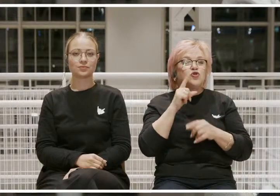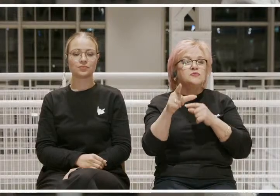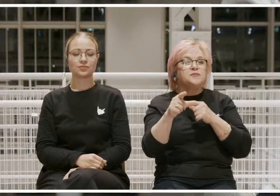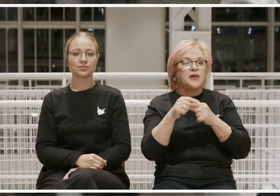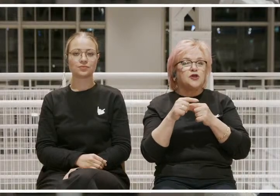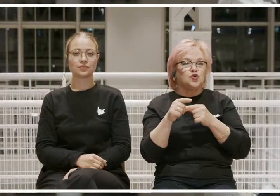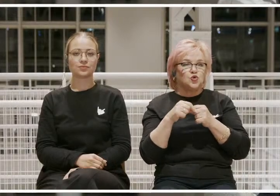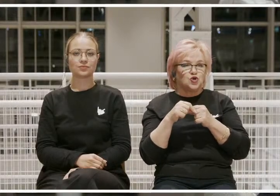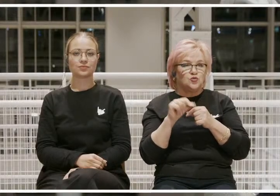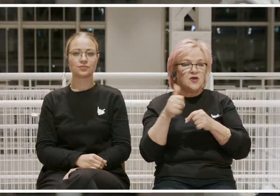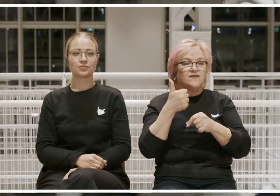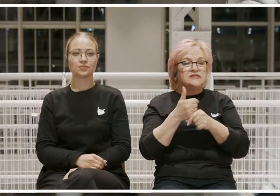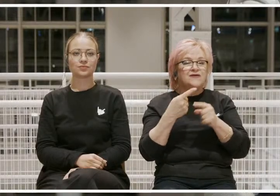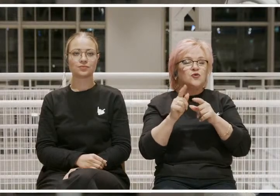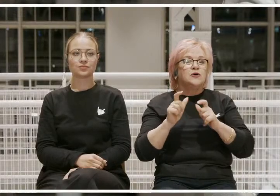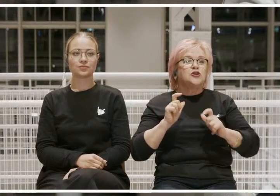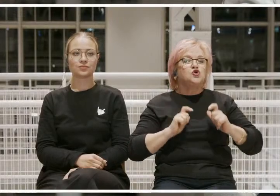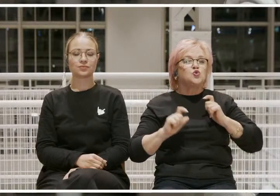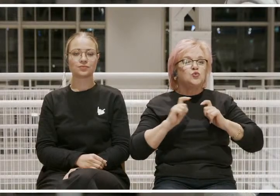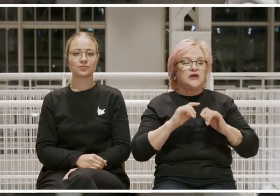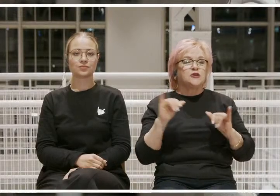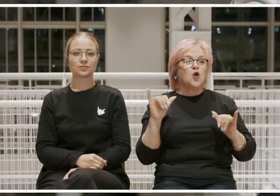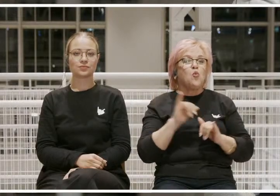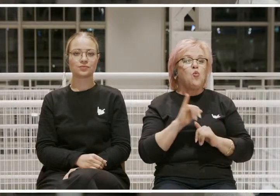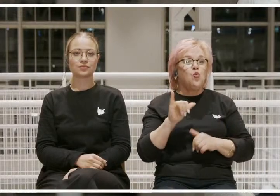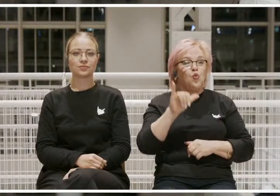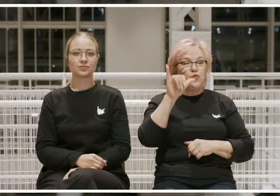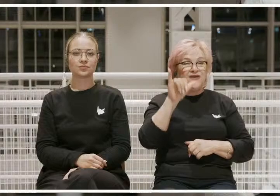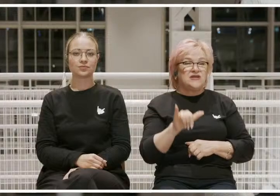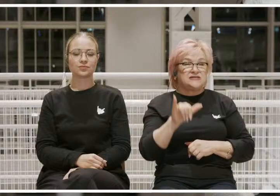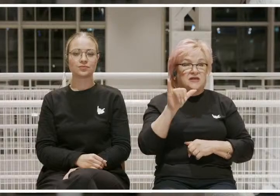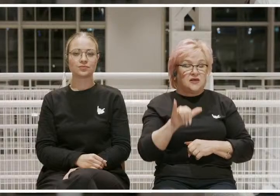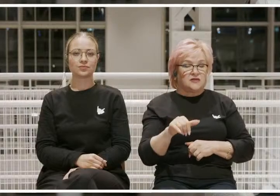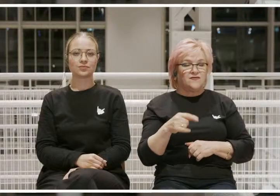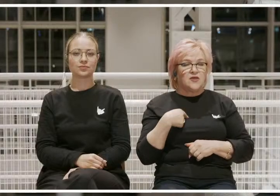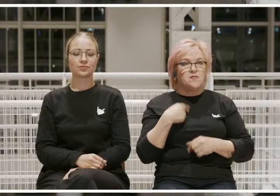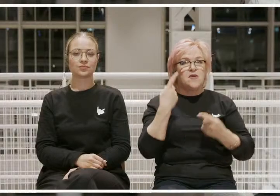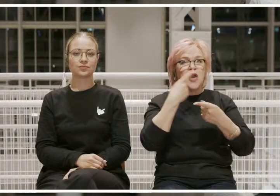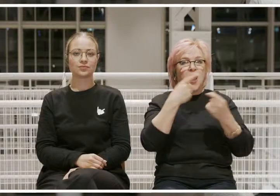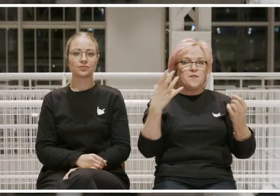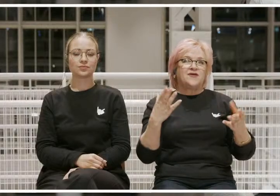university students. So we made open calls